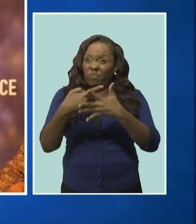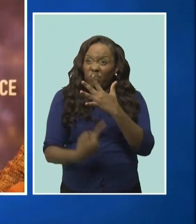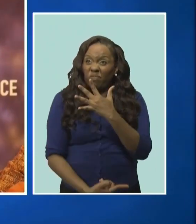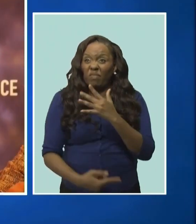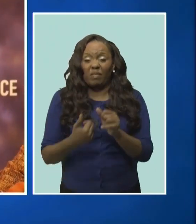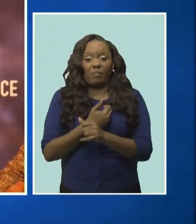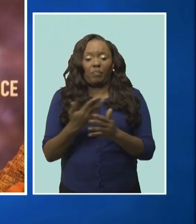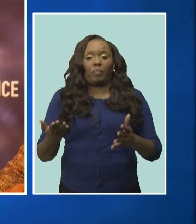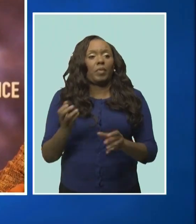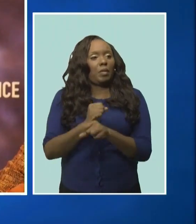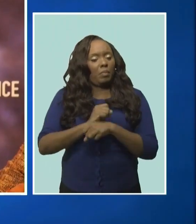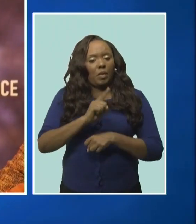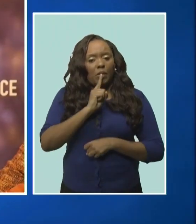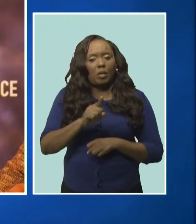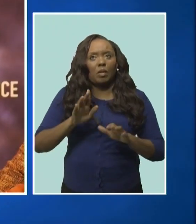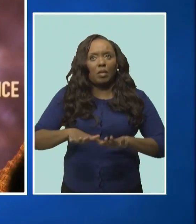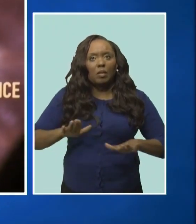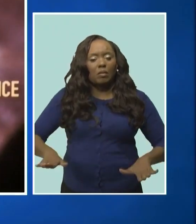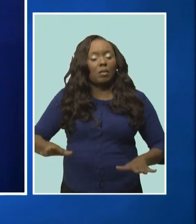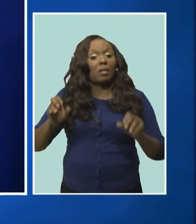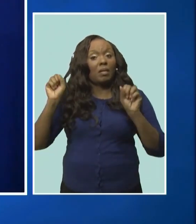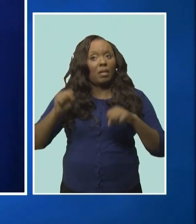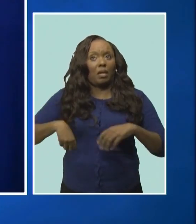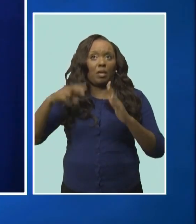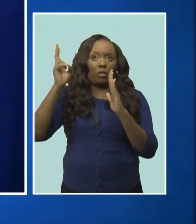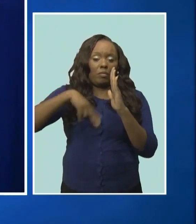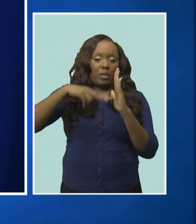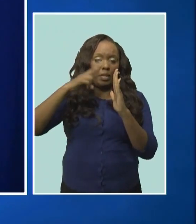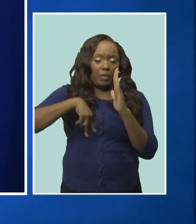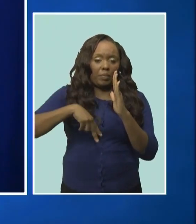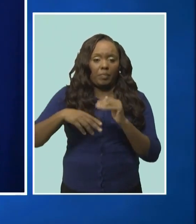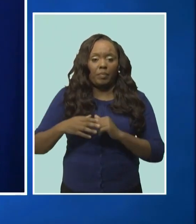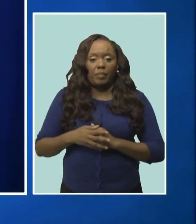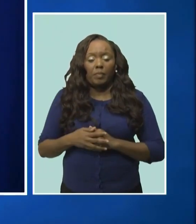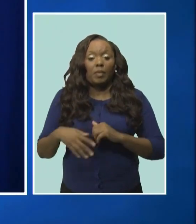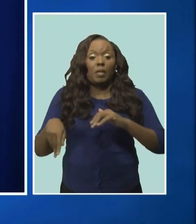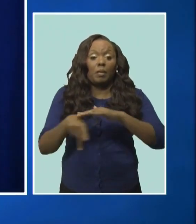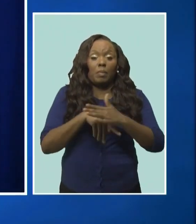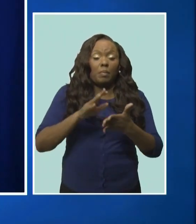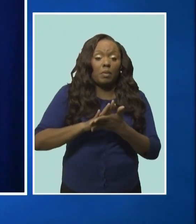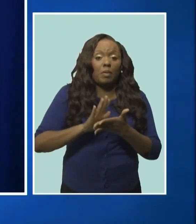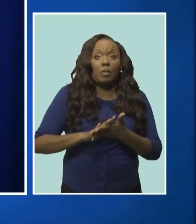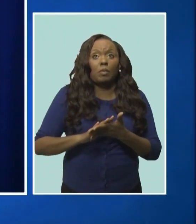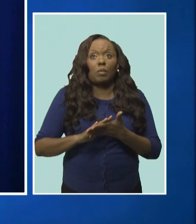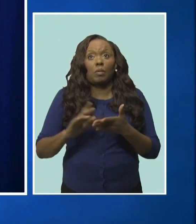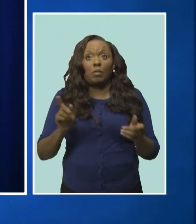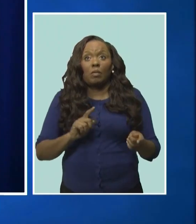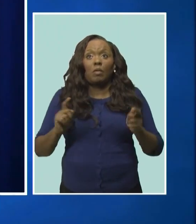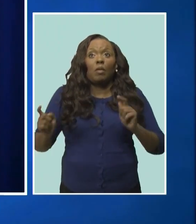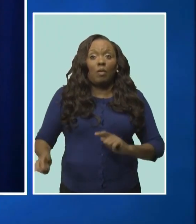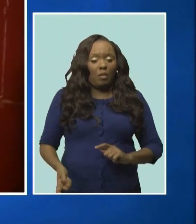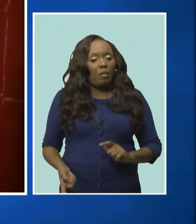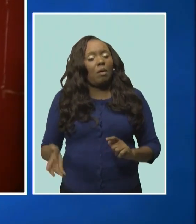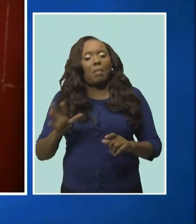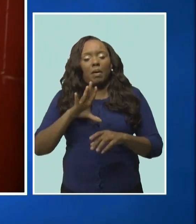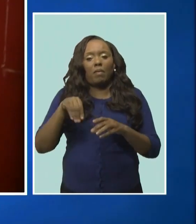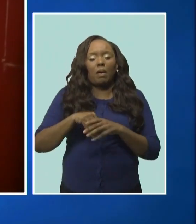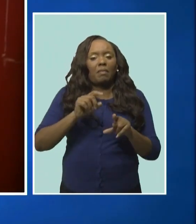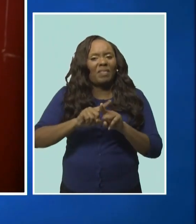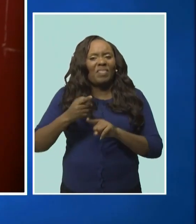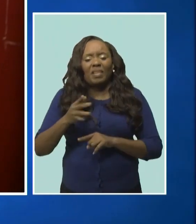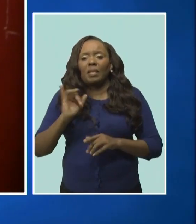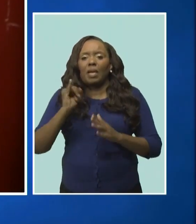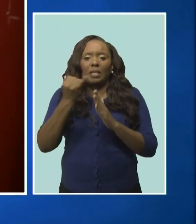reading population at the end of the day. The primary school reform is based on several pillars: numeric, kinesthetic,